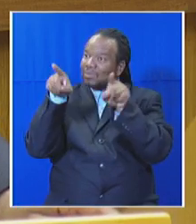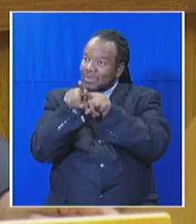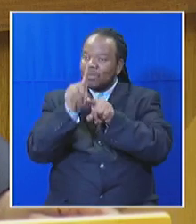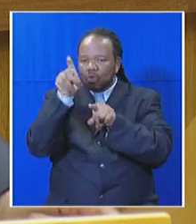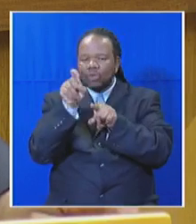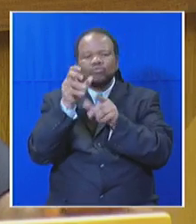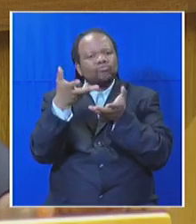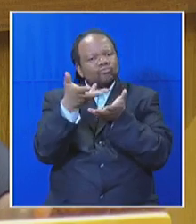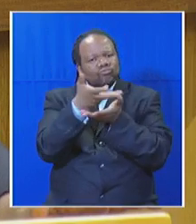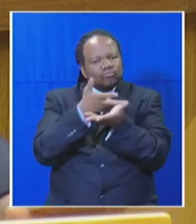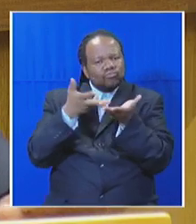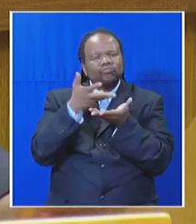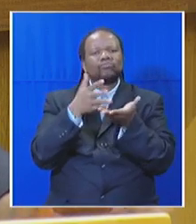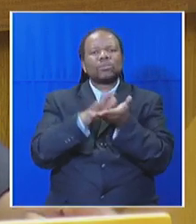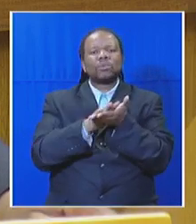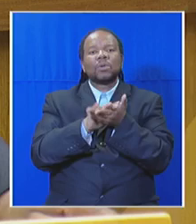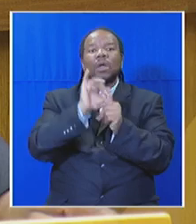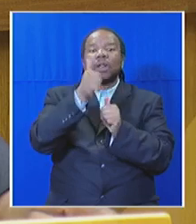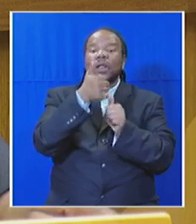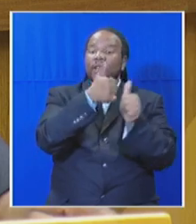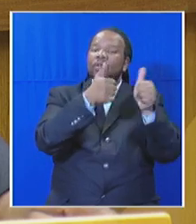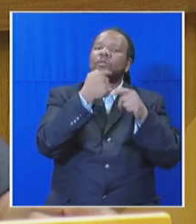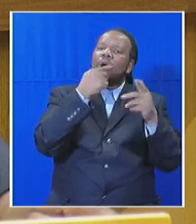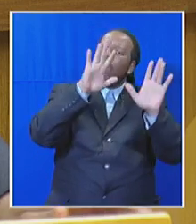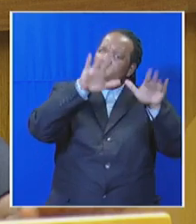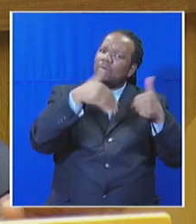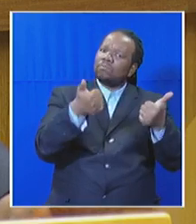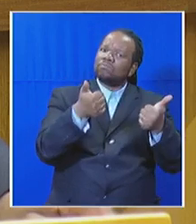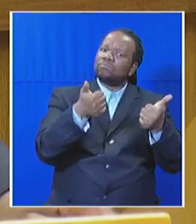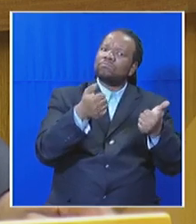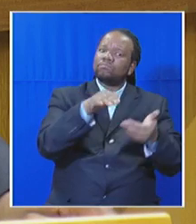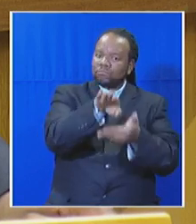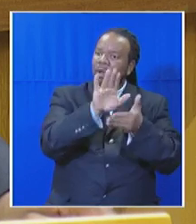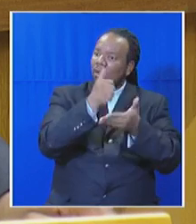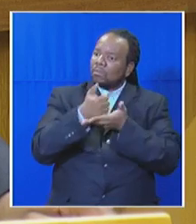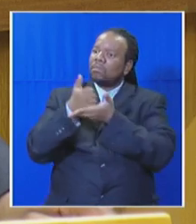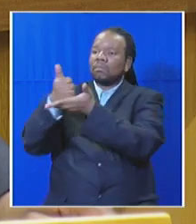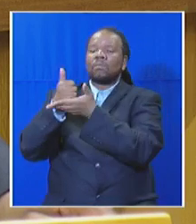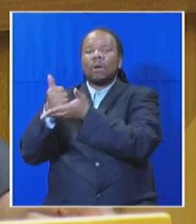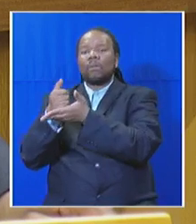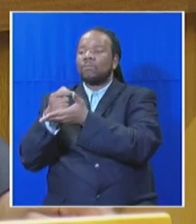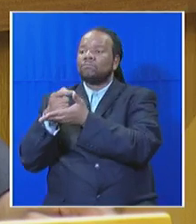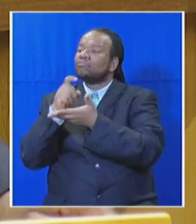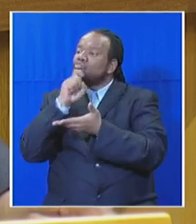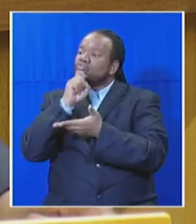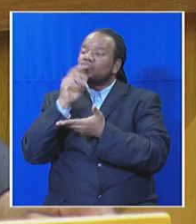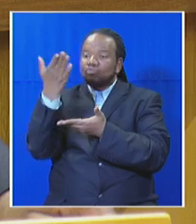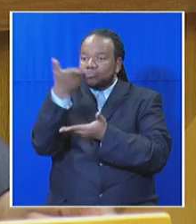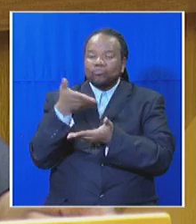leaders of BRICS said the bank was at their disposal. It is going to be utilized to